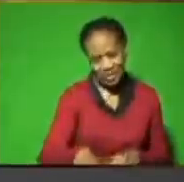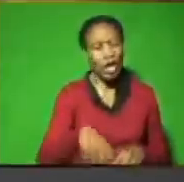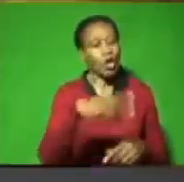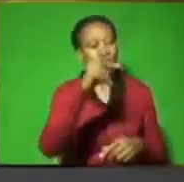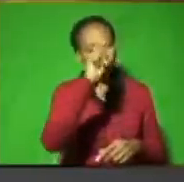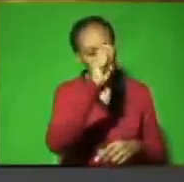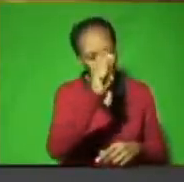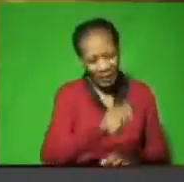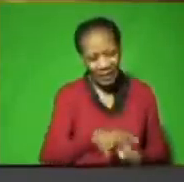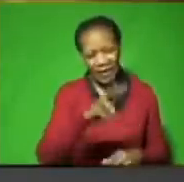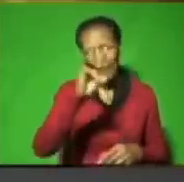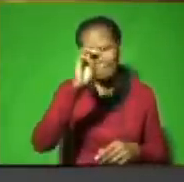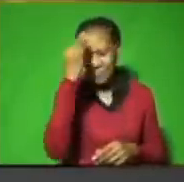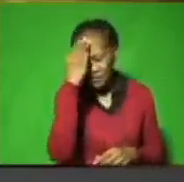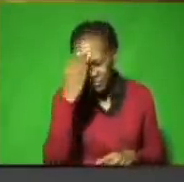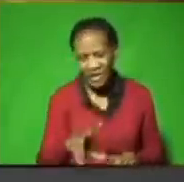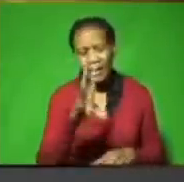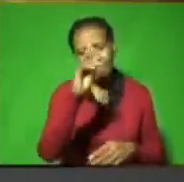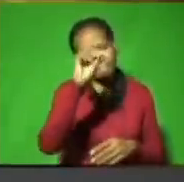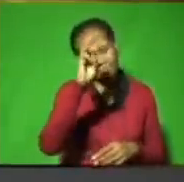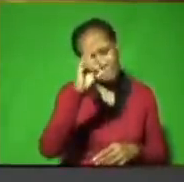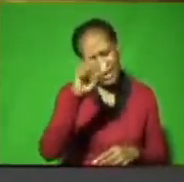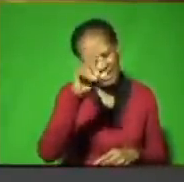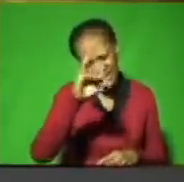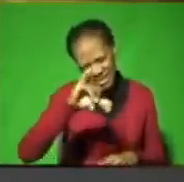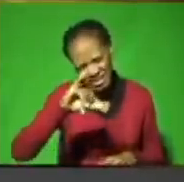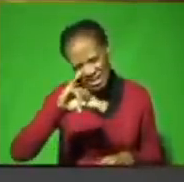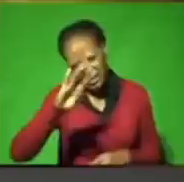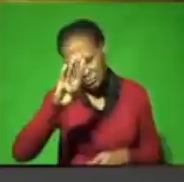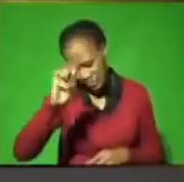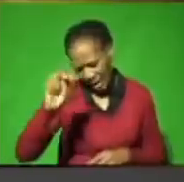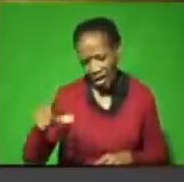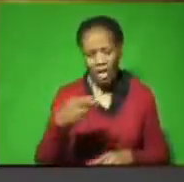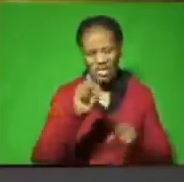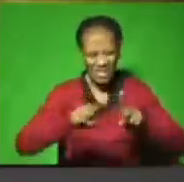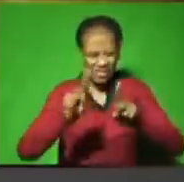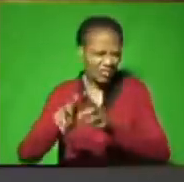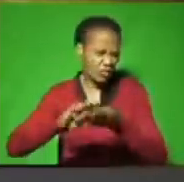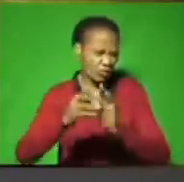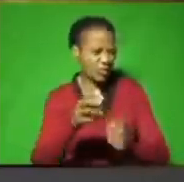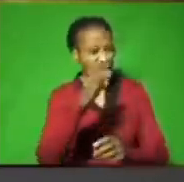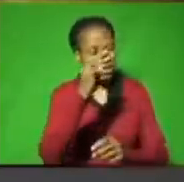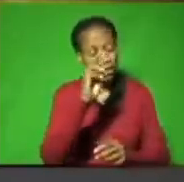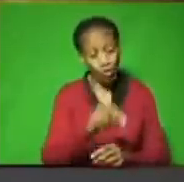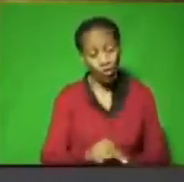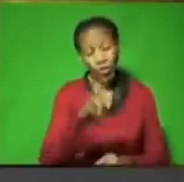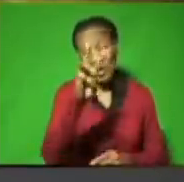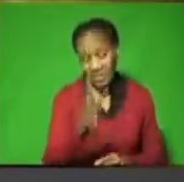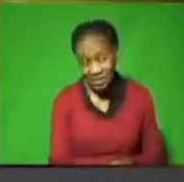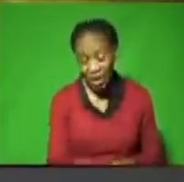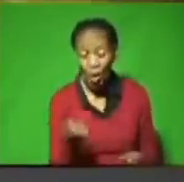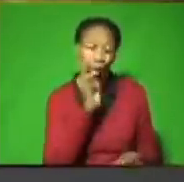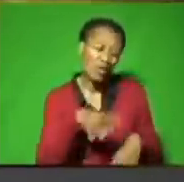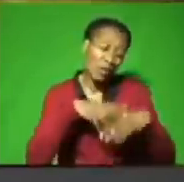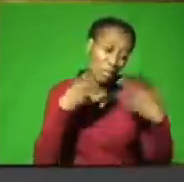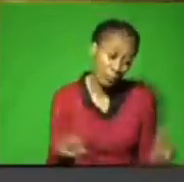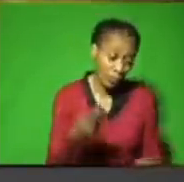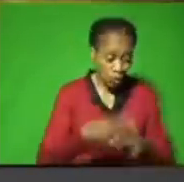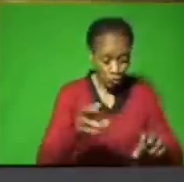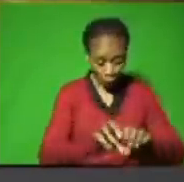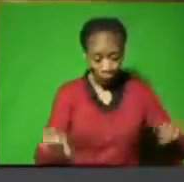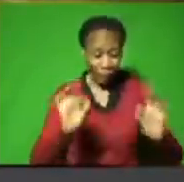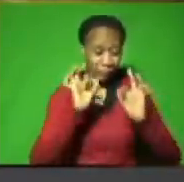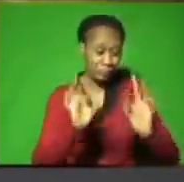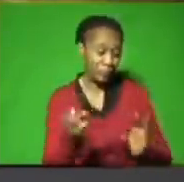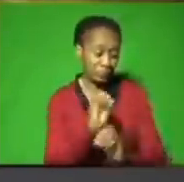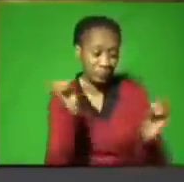Tswaing, Ratlo, Mafike, Madibe, and others do not have water, do not have dignified sanitation, and